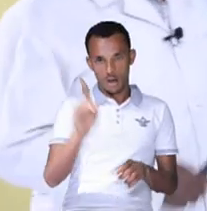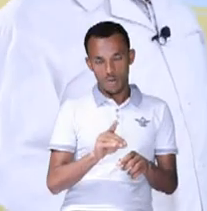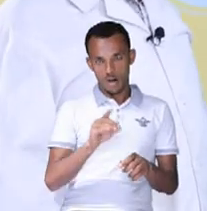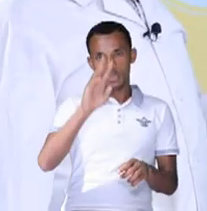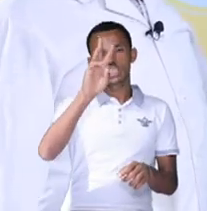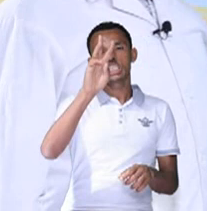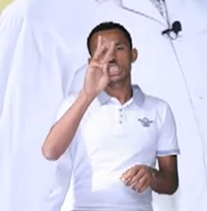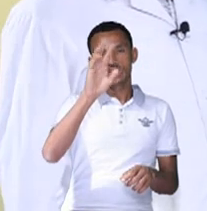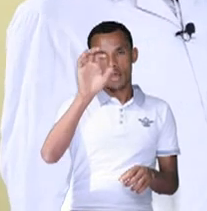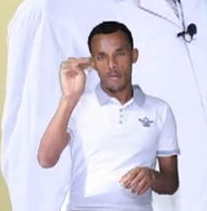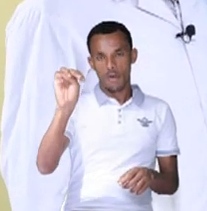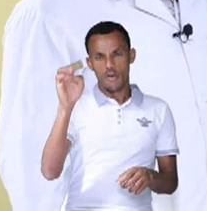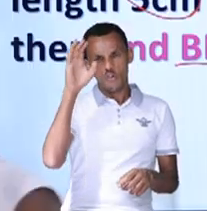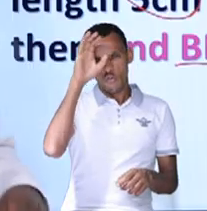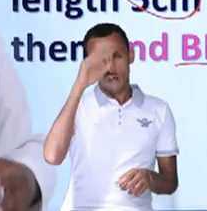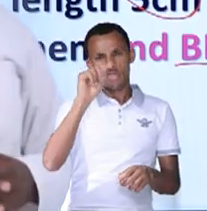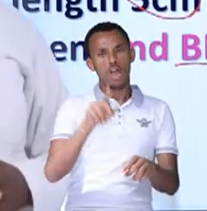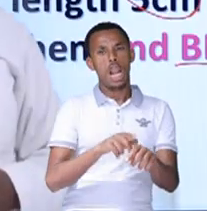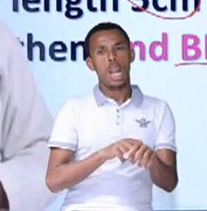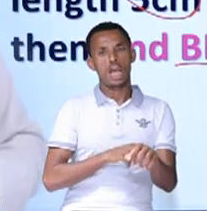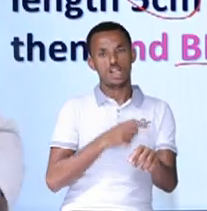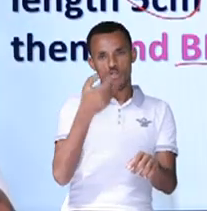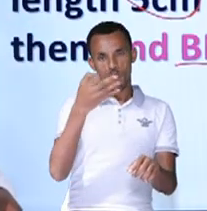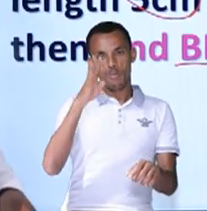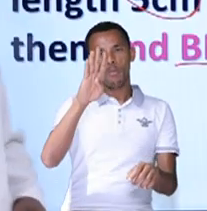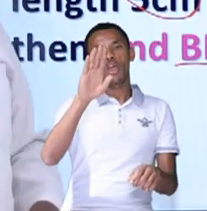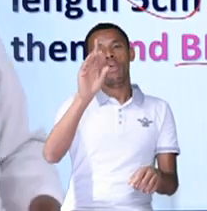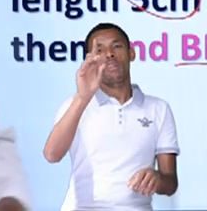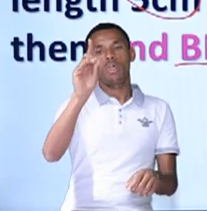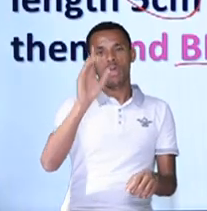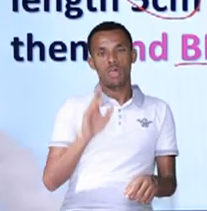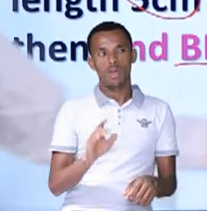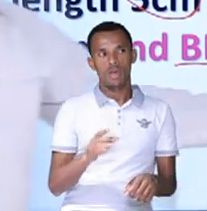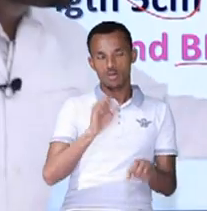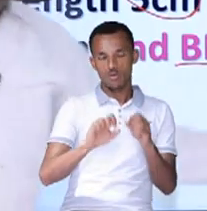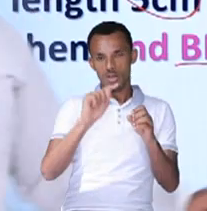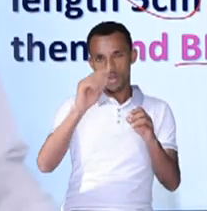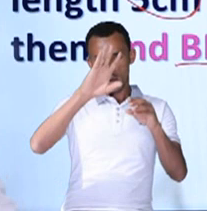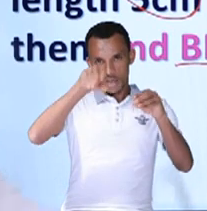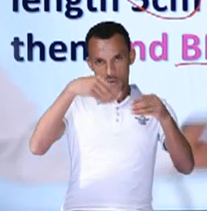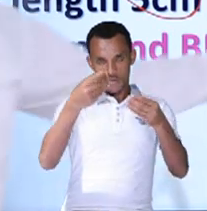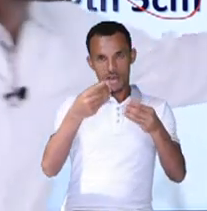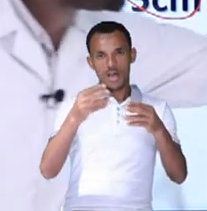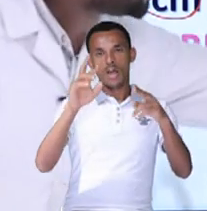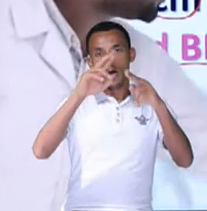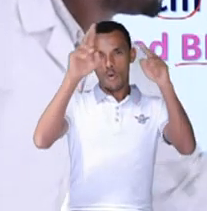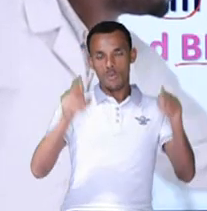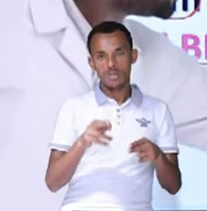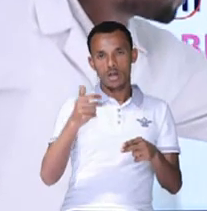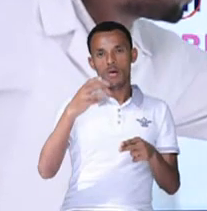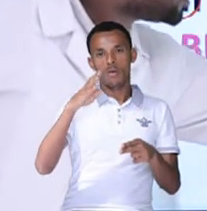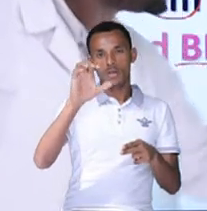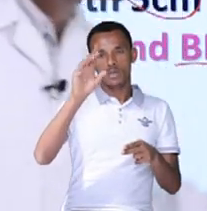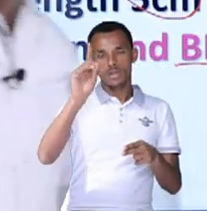6 centimeter, find the length of BD. So the given rhombus ABCD,